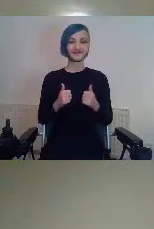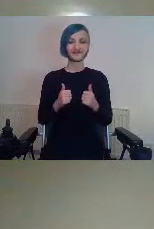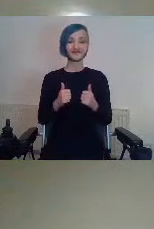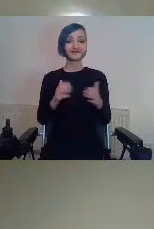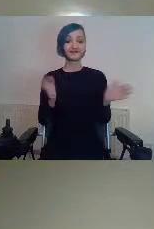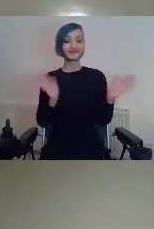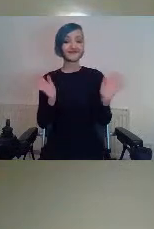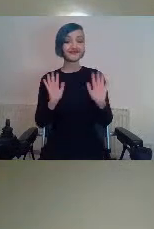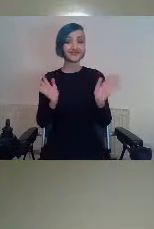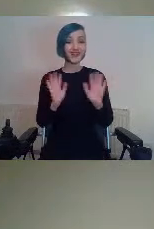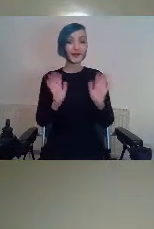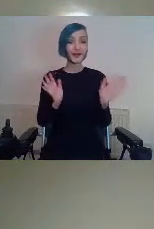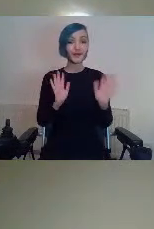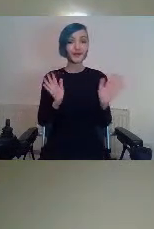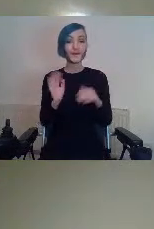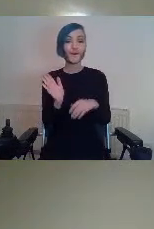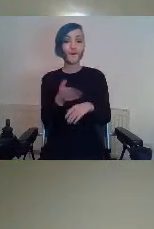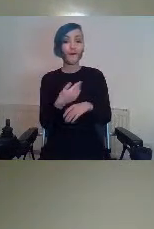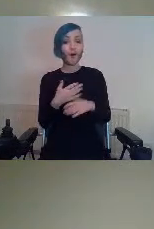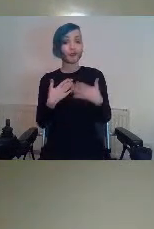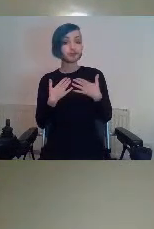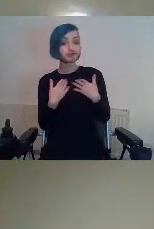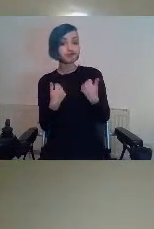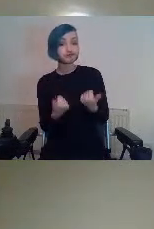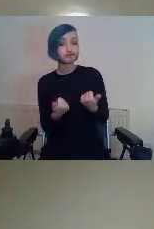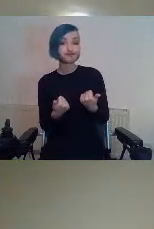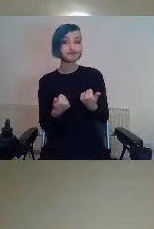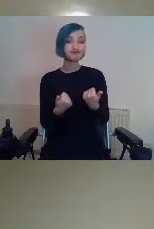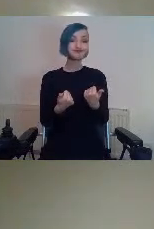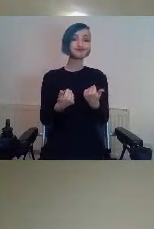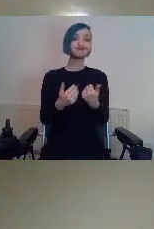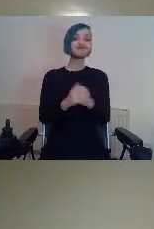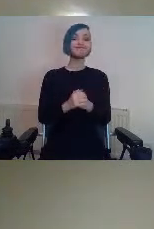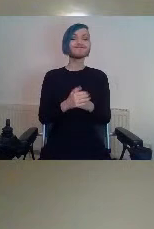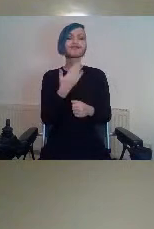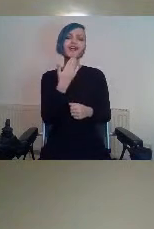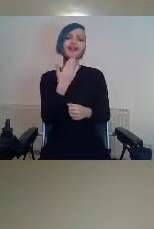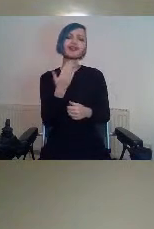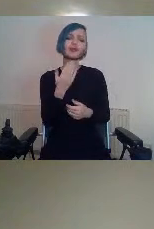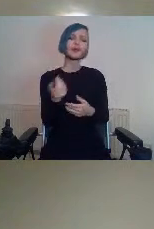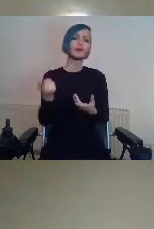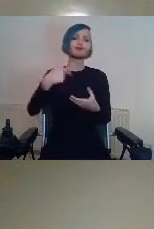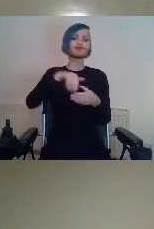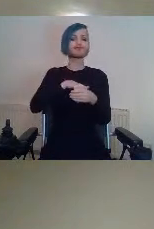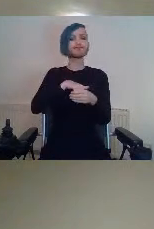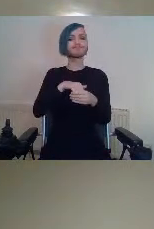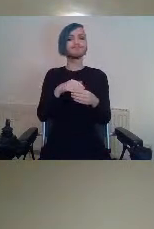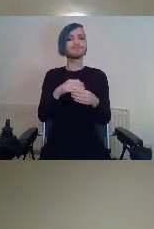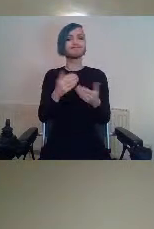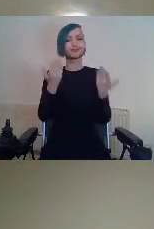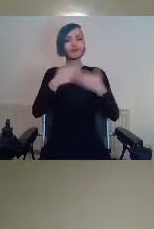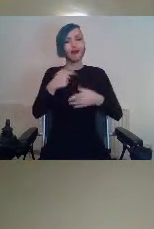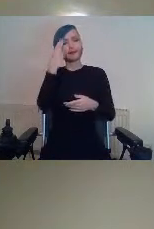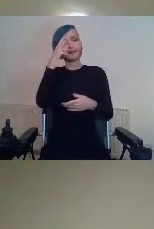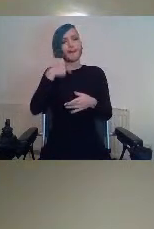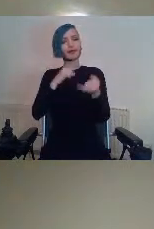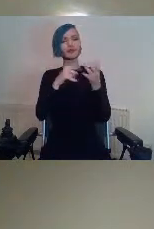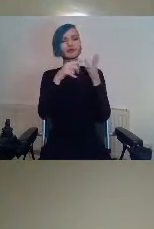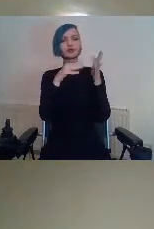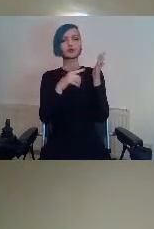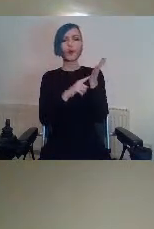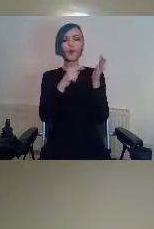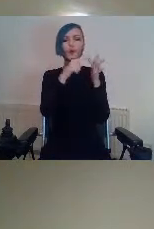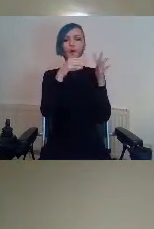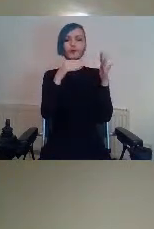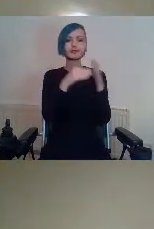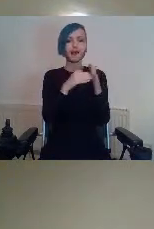Hello, hello everyone. How are you doing? Thank you for joining this evening. I'm Sotez, I'll be your host. But like, was that not just an